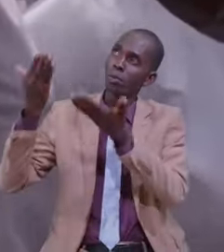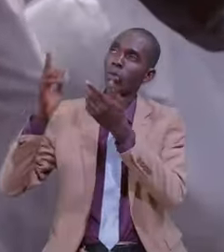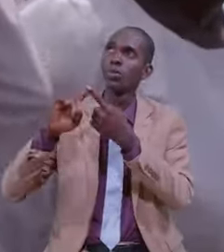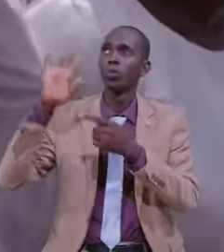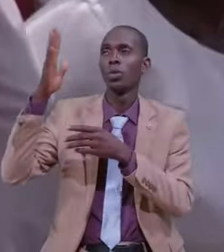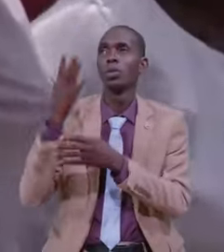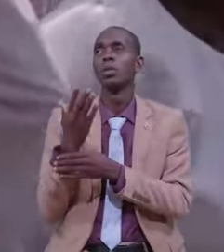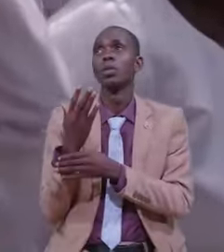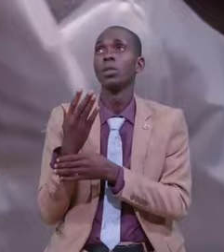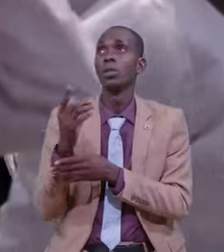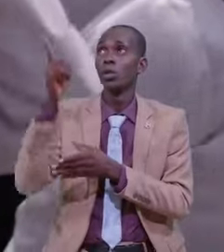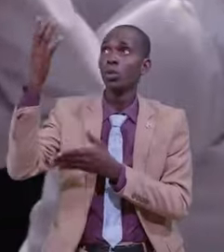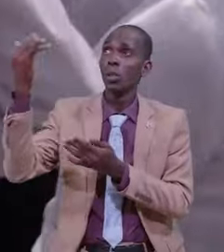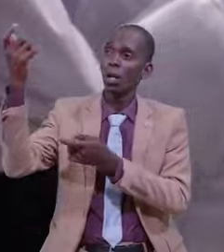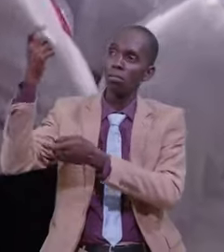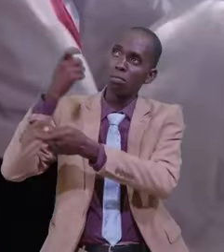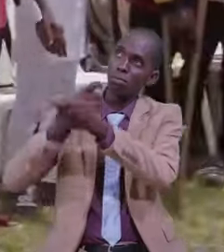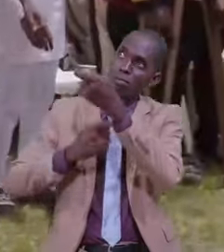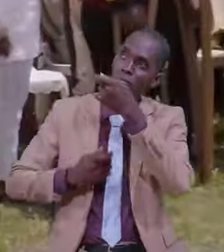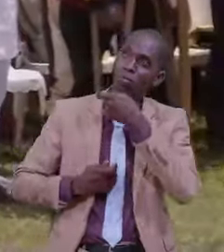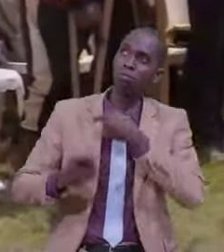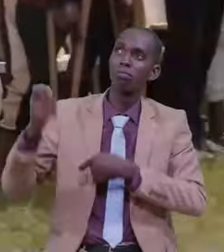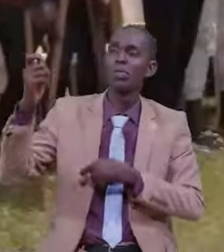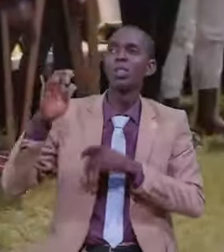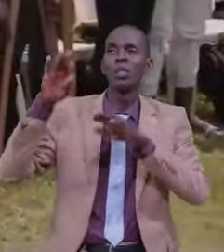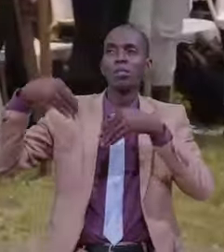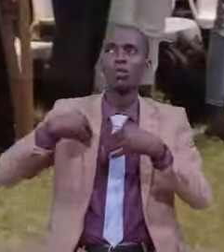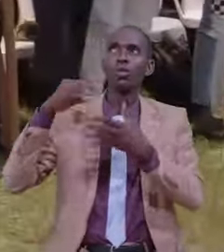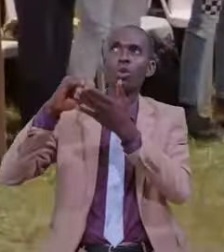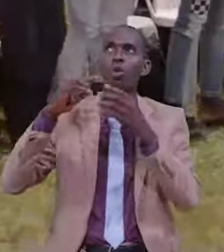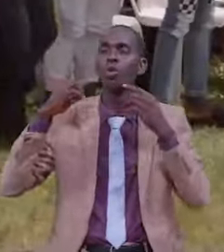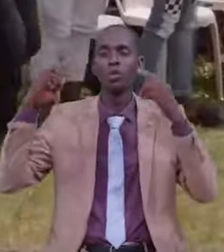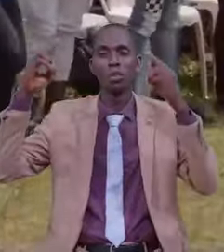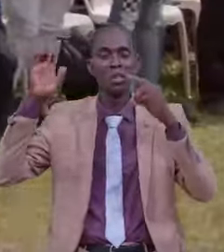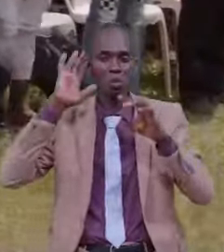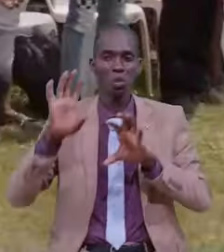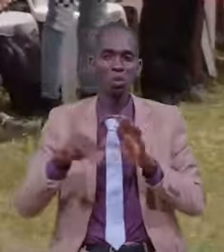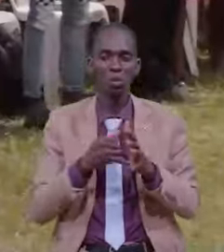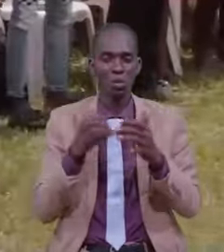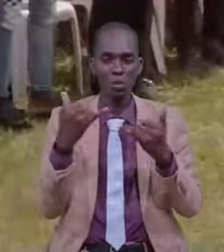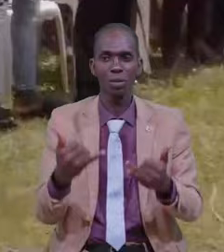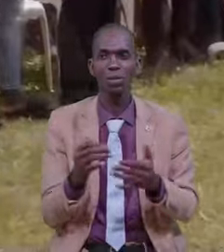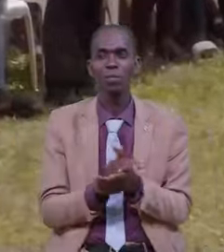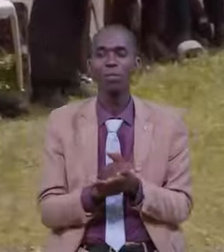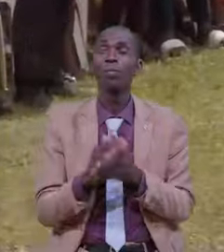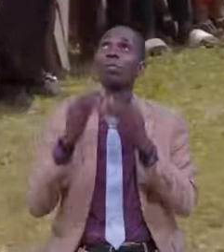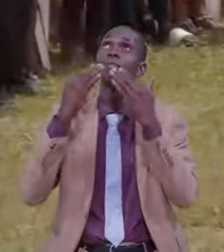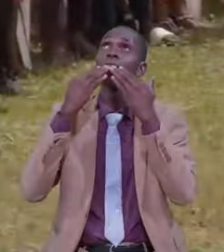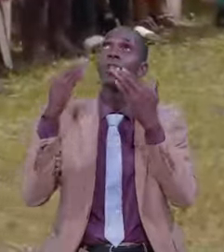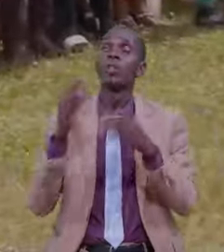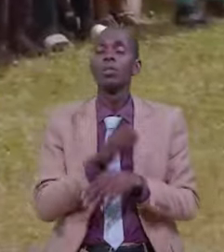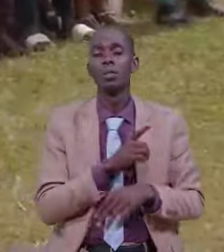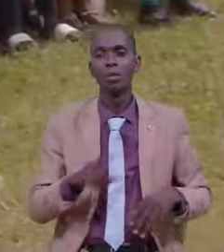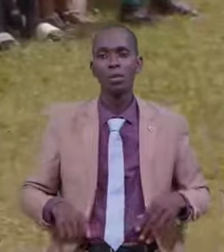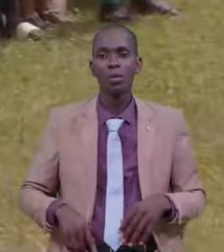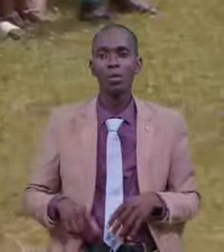Now give me your own success. And he does that now. Thank you, Lord. You have taken